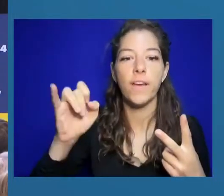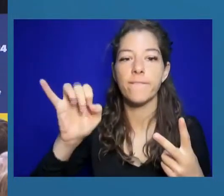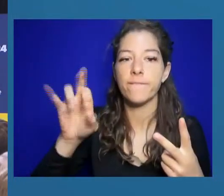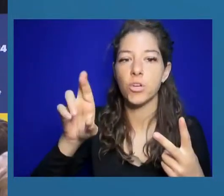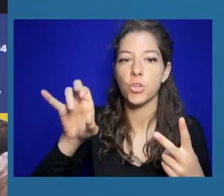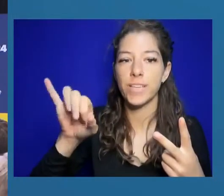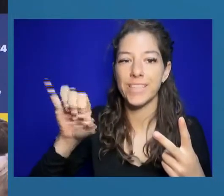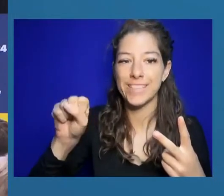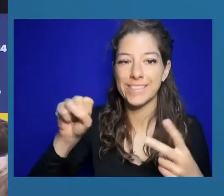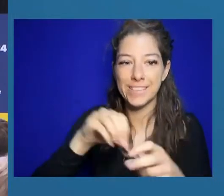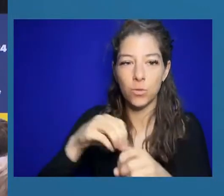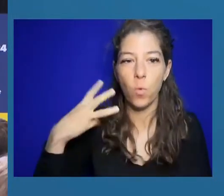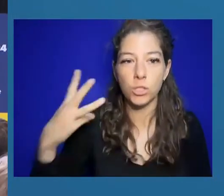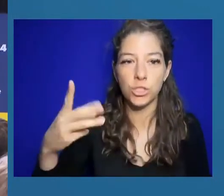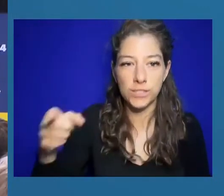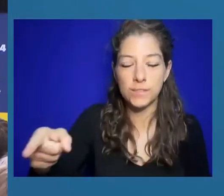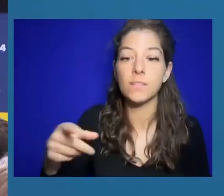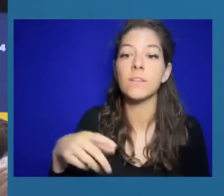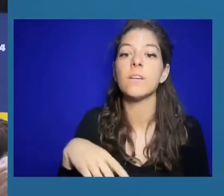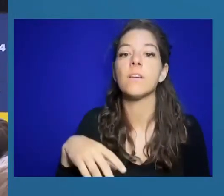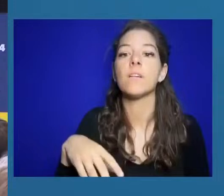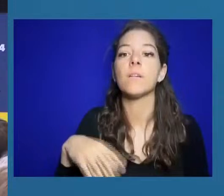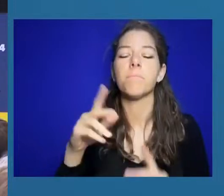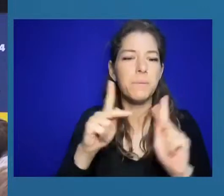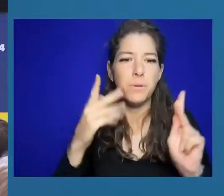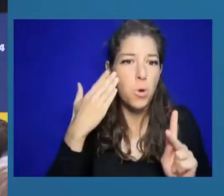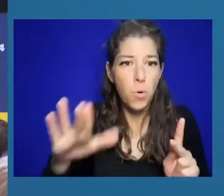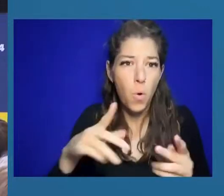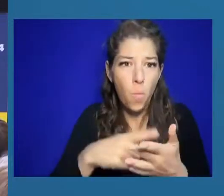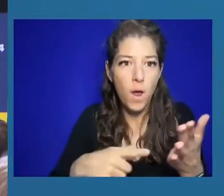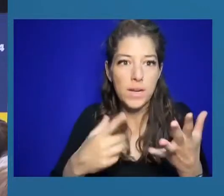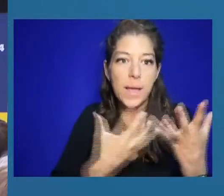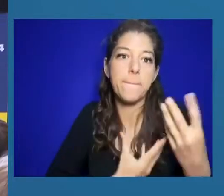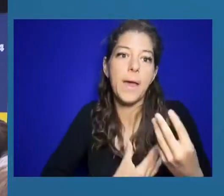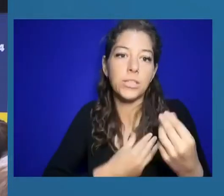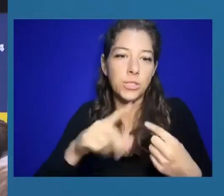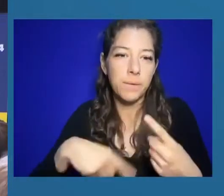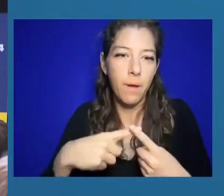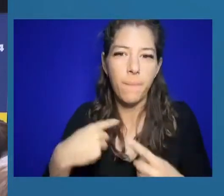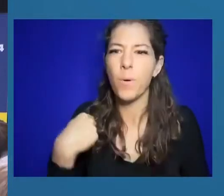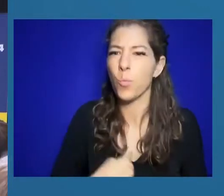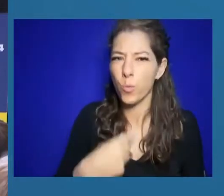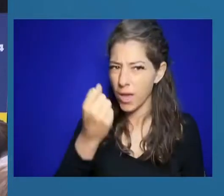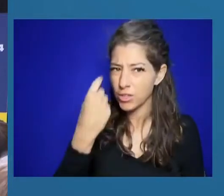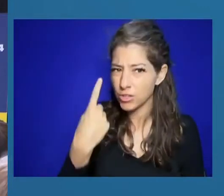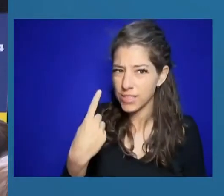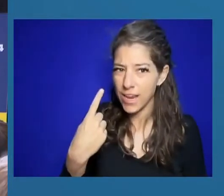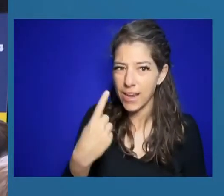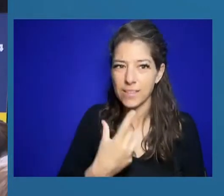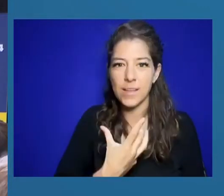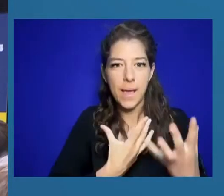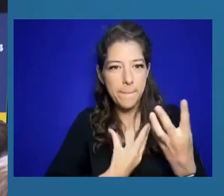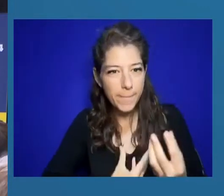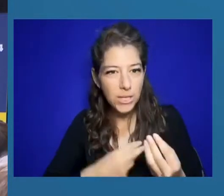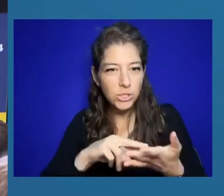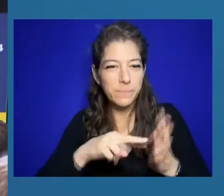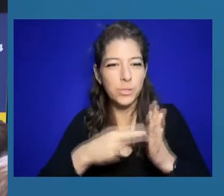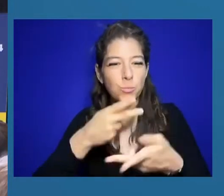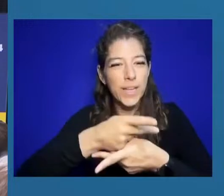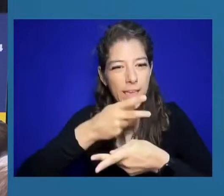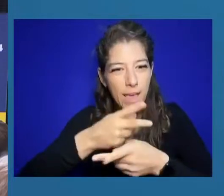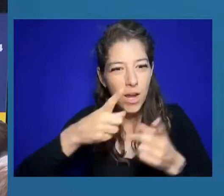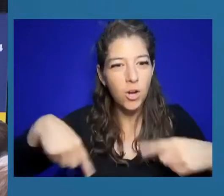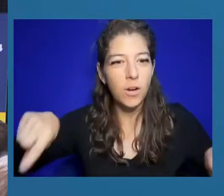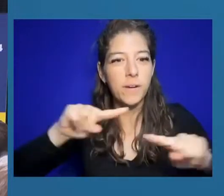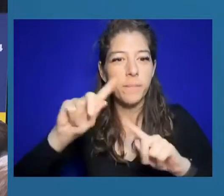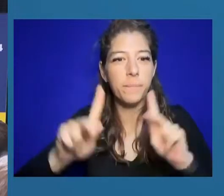Some of these people don't have any idea what compassion's all about, but we do. Compassion means you take care of people. We